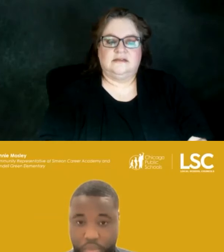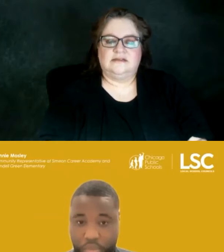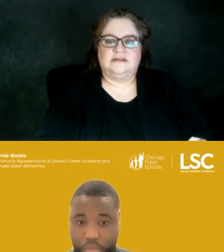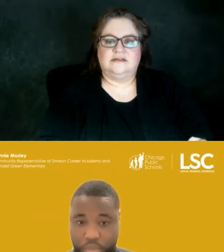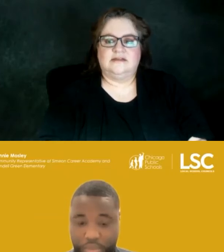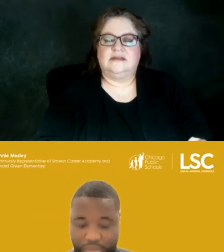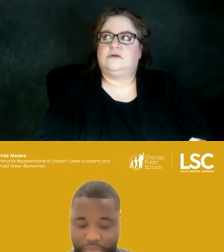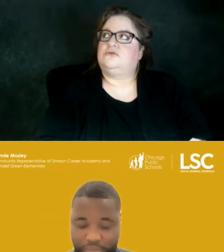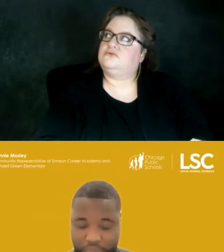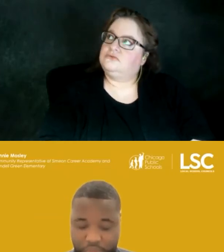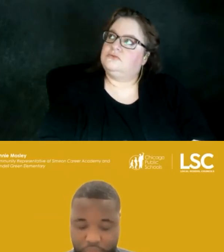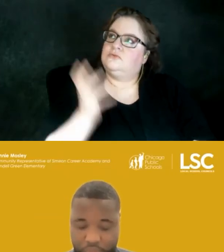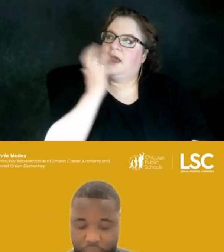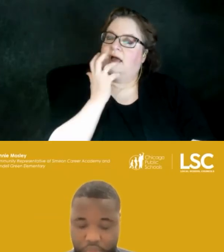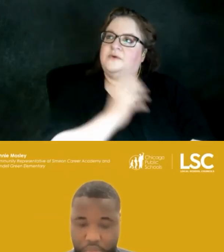Well,